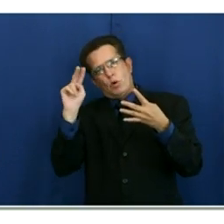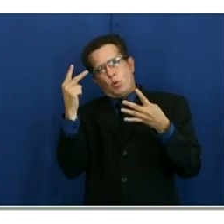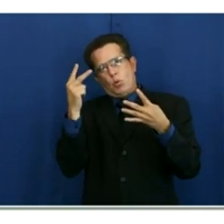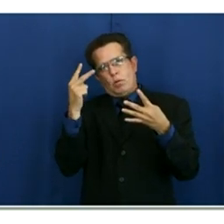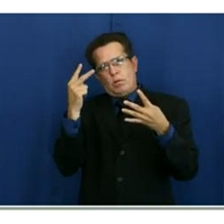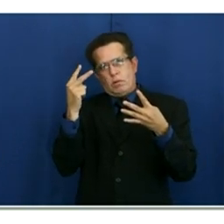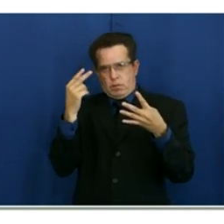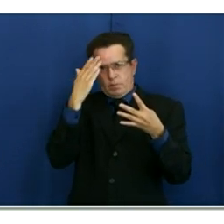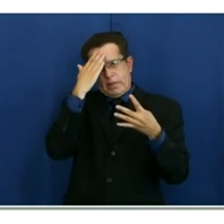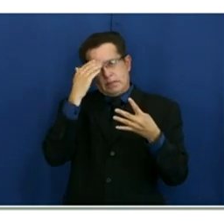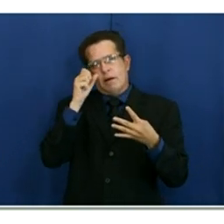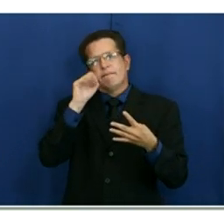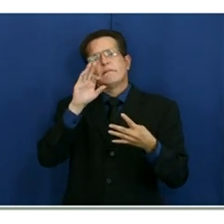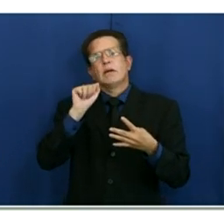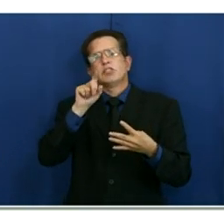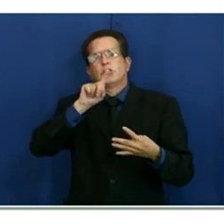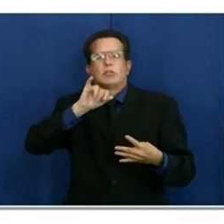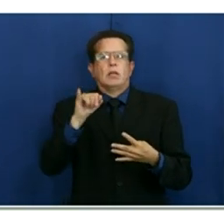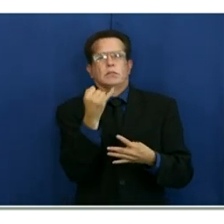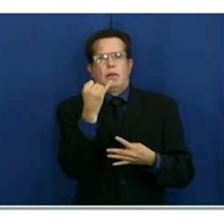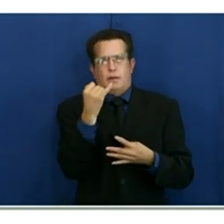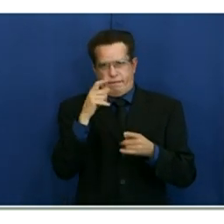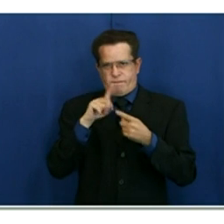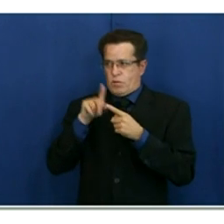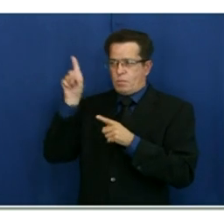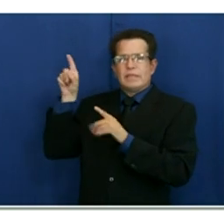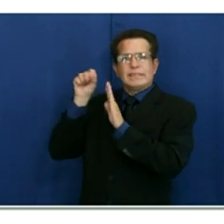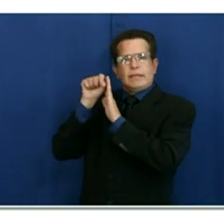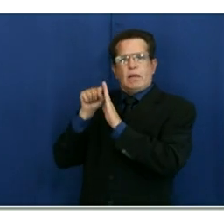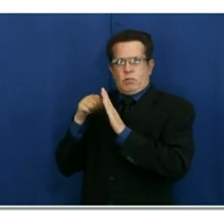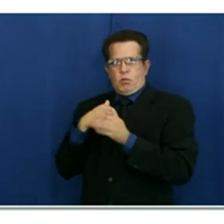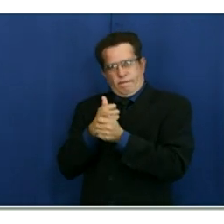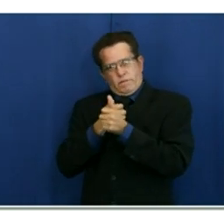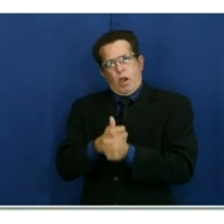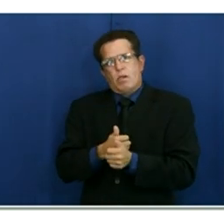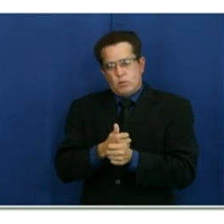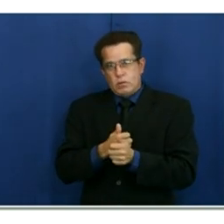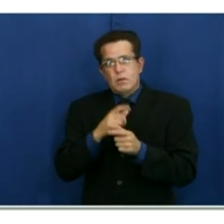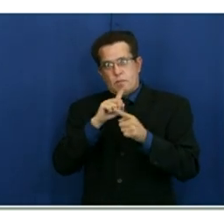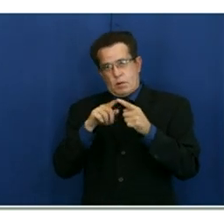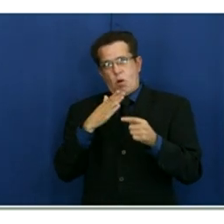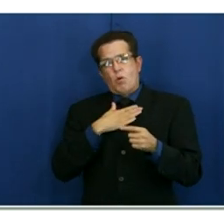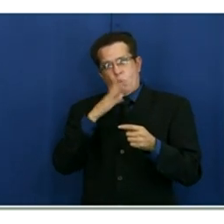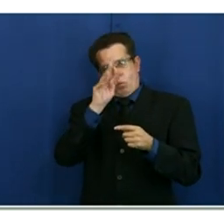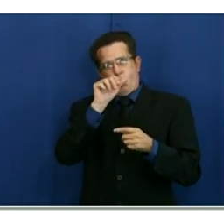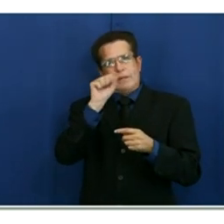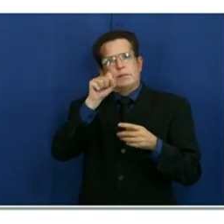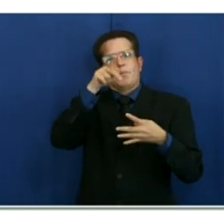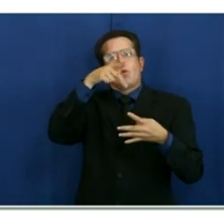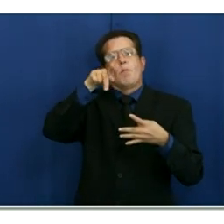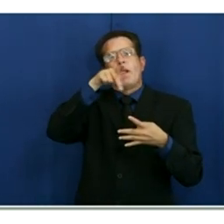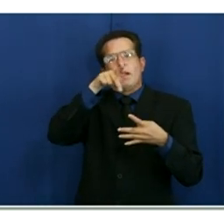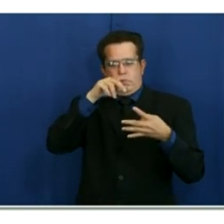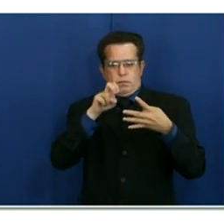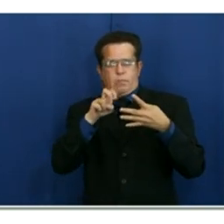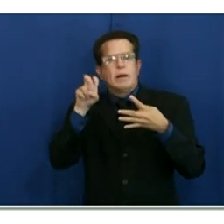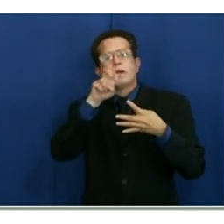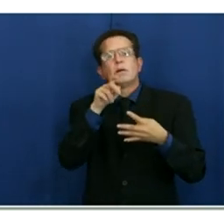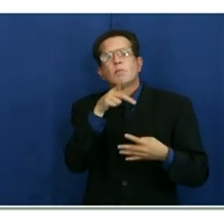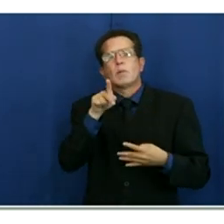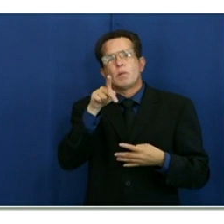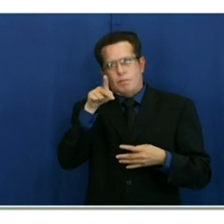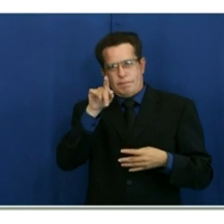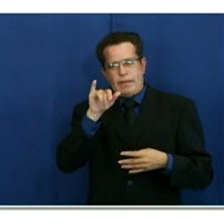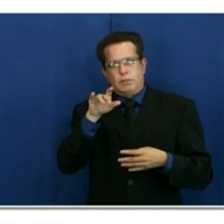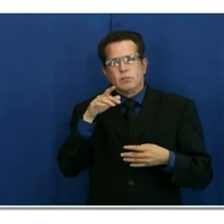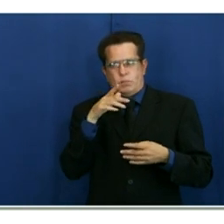the adjusted case rate, the unadjusted case rate was in the purple tier or tier 1, and